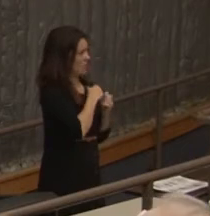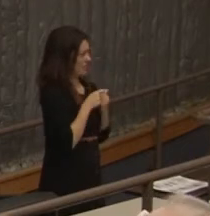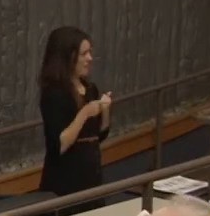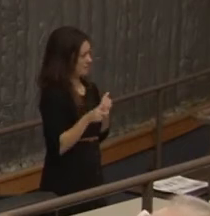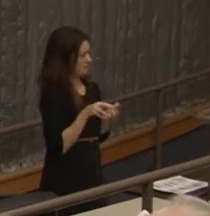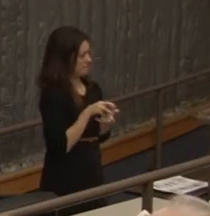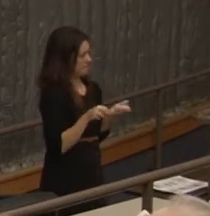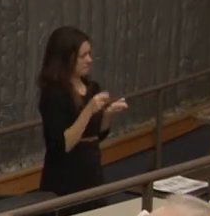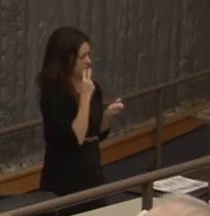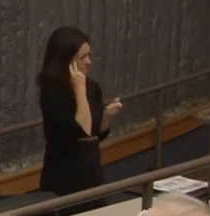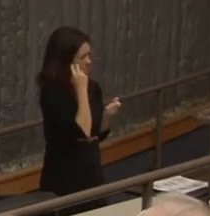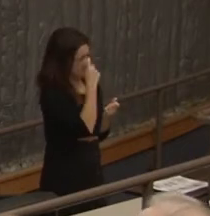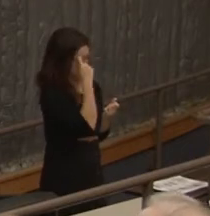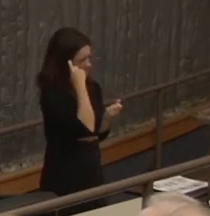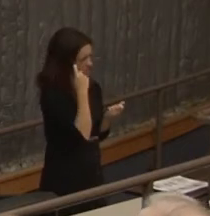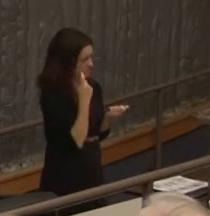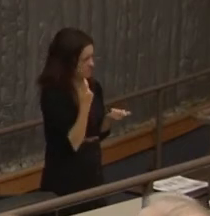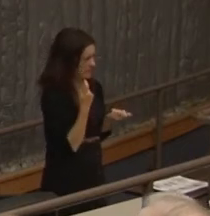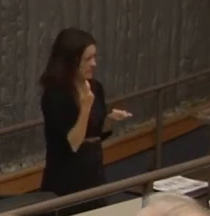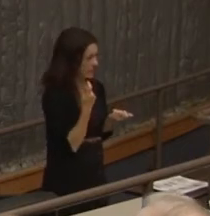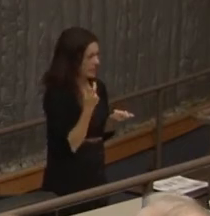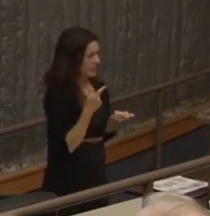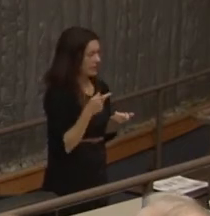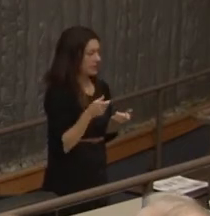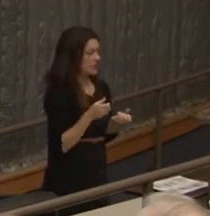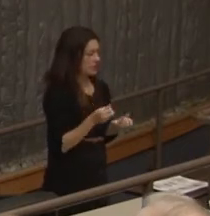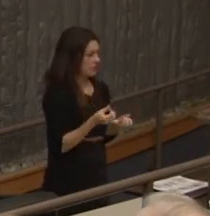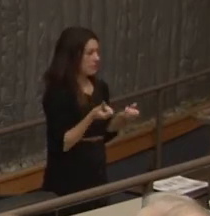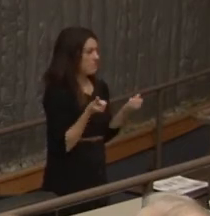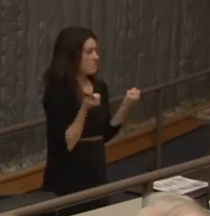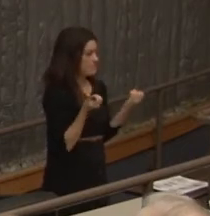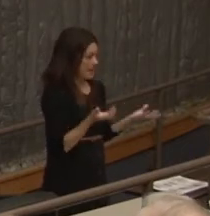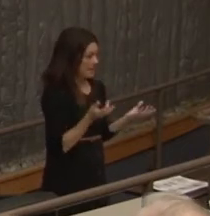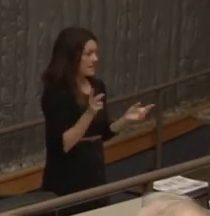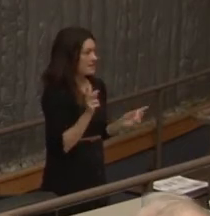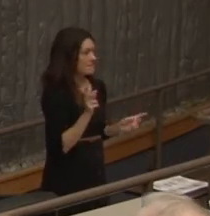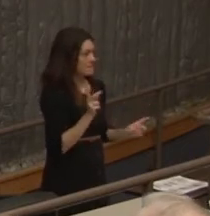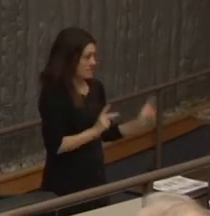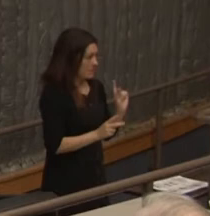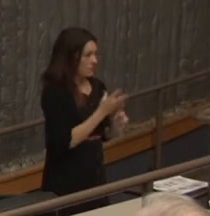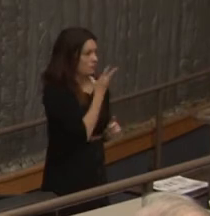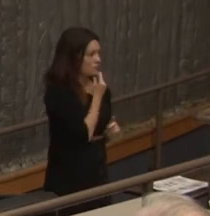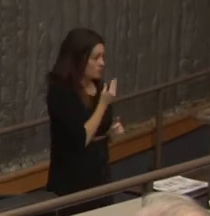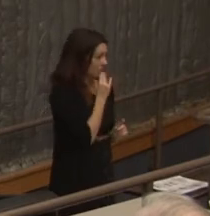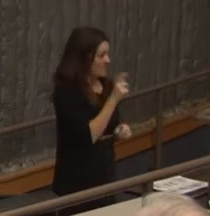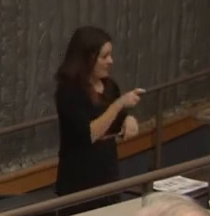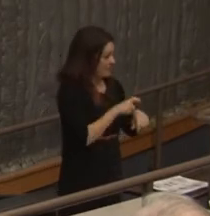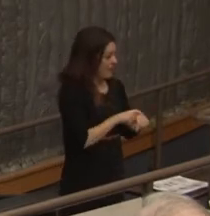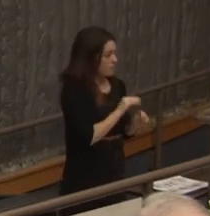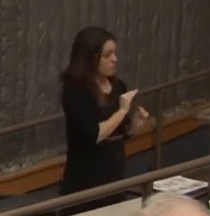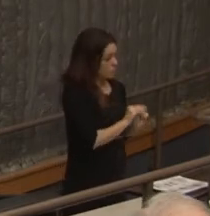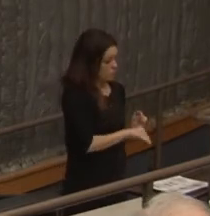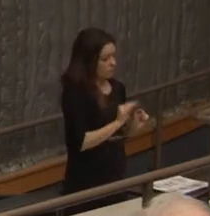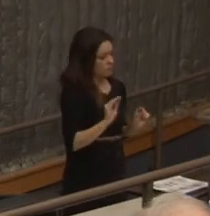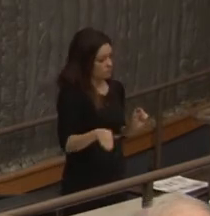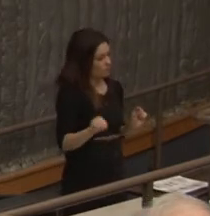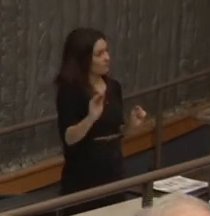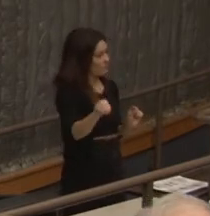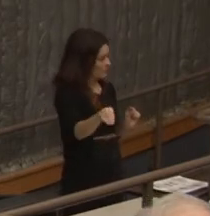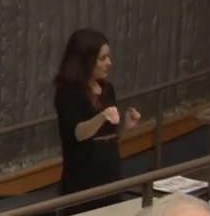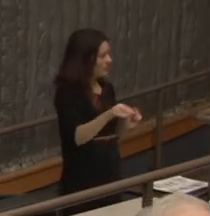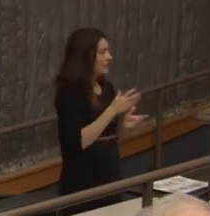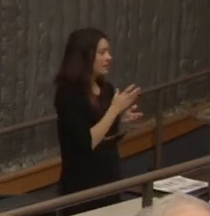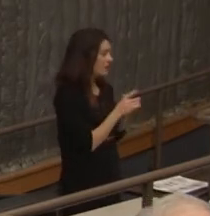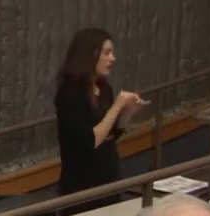life. Very few Jews remained in Europe, as you know. They went either to America or to Israel. Some went to